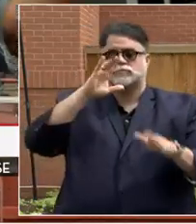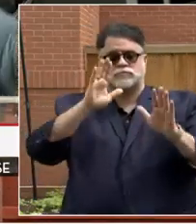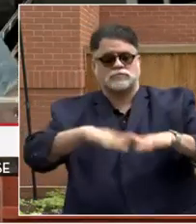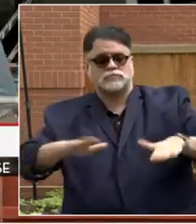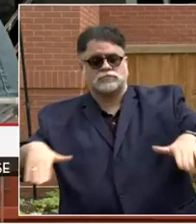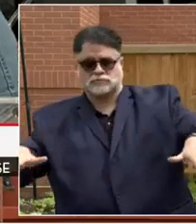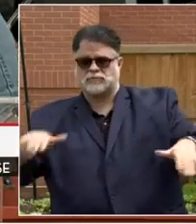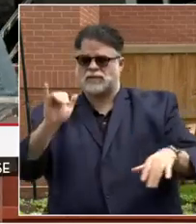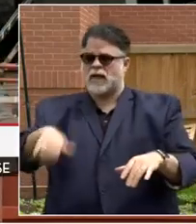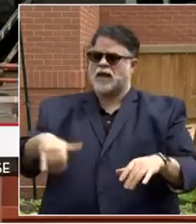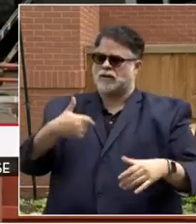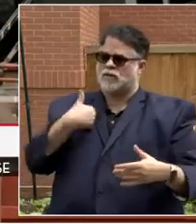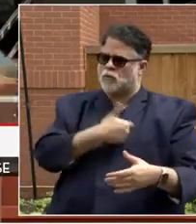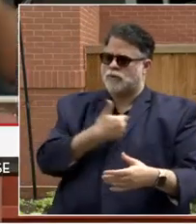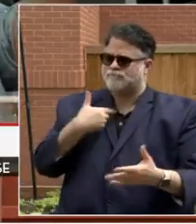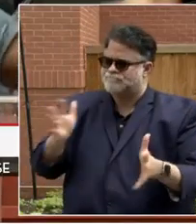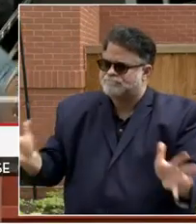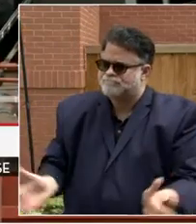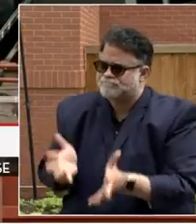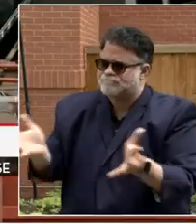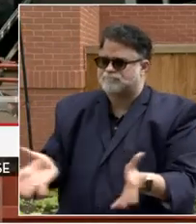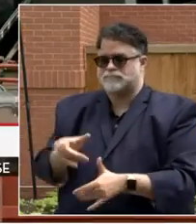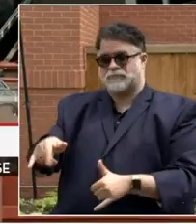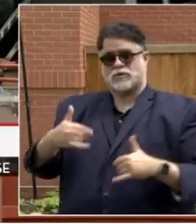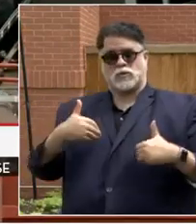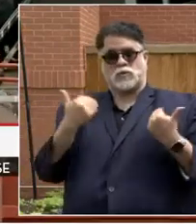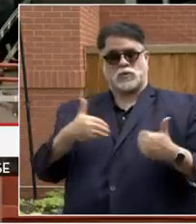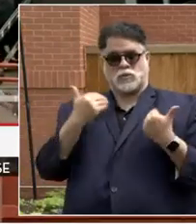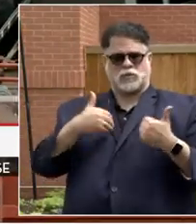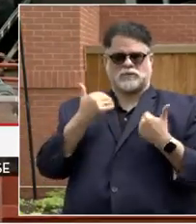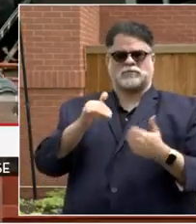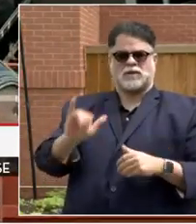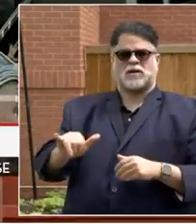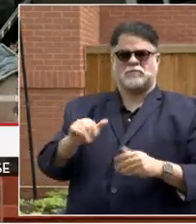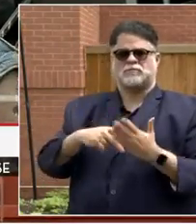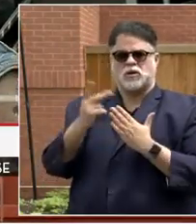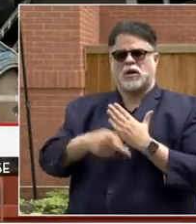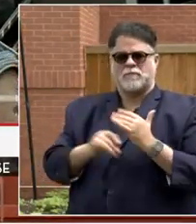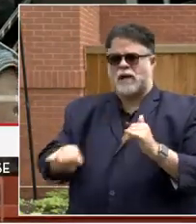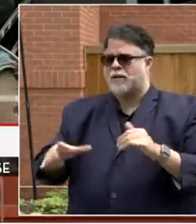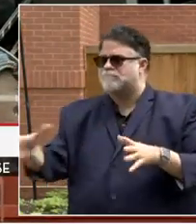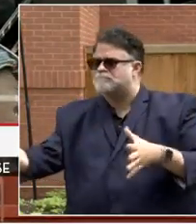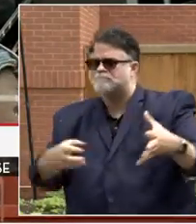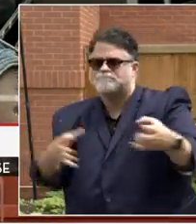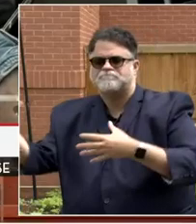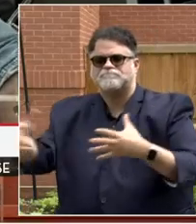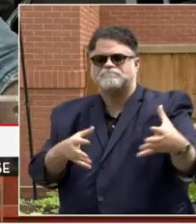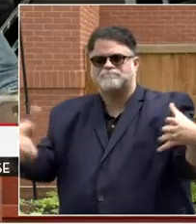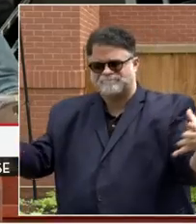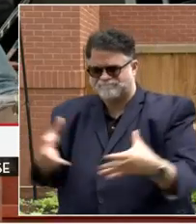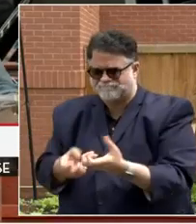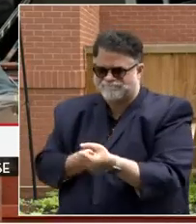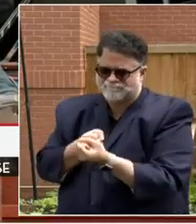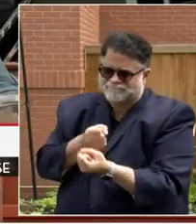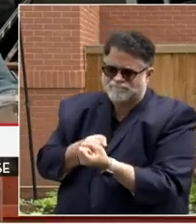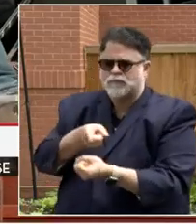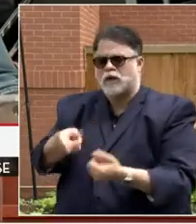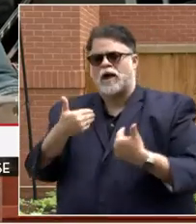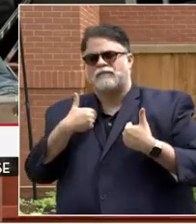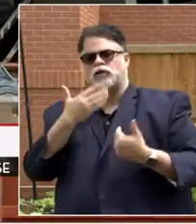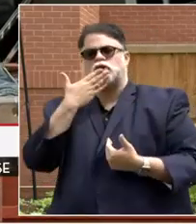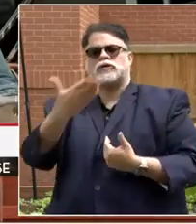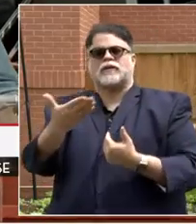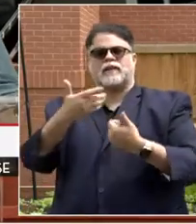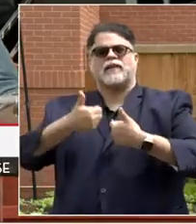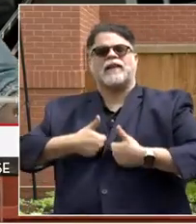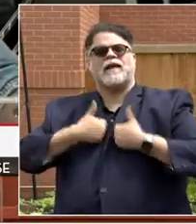to Kramer, I'm going to Anacostia, I'm going to Ballou, picking up these kids, making sure they get home safe. And